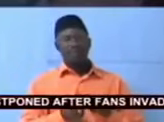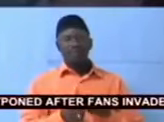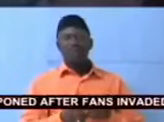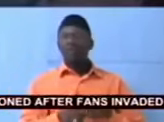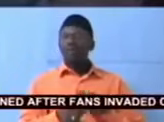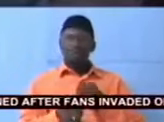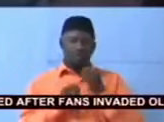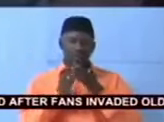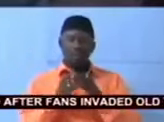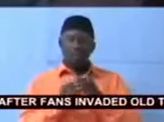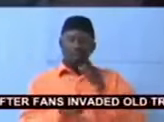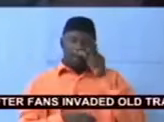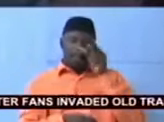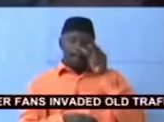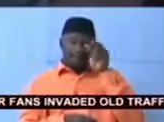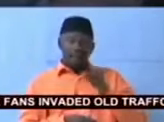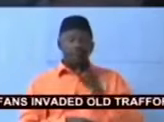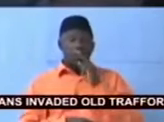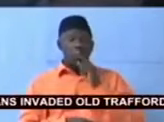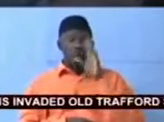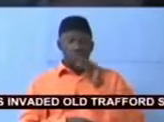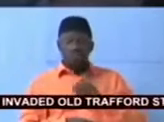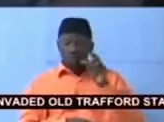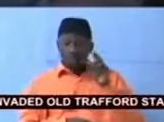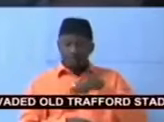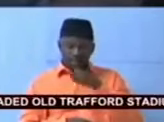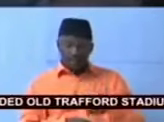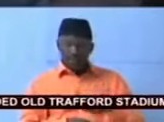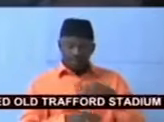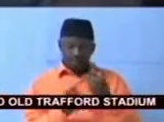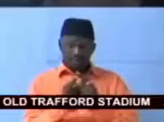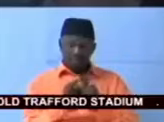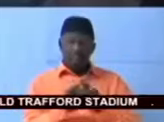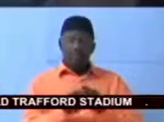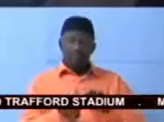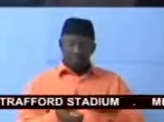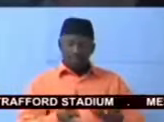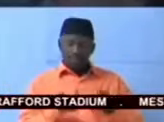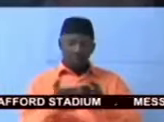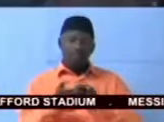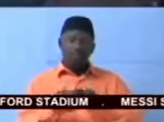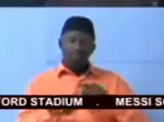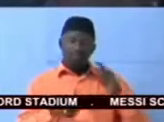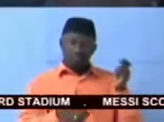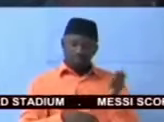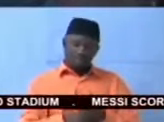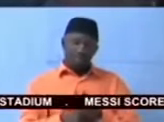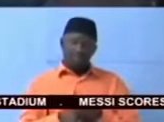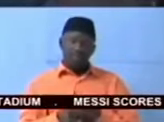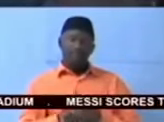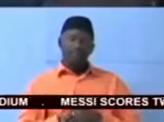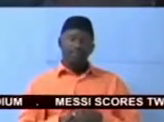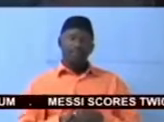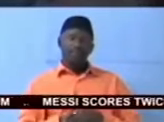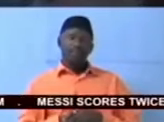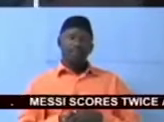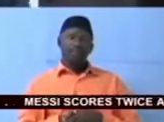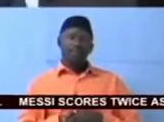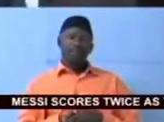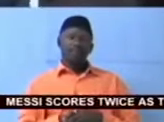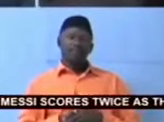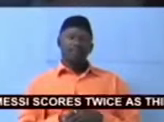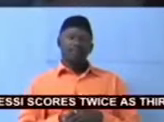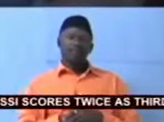di até nak ki nga xamne mom lañ tumal If I recall well, it is a fine in default to